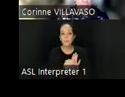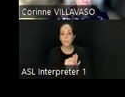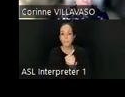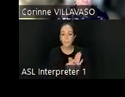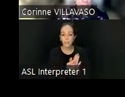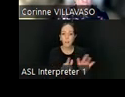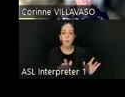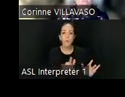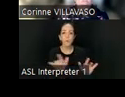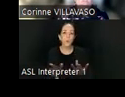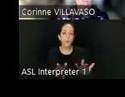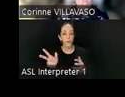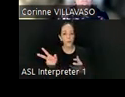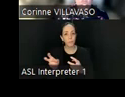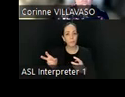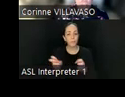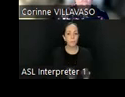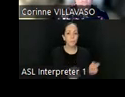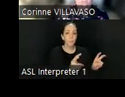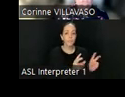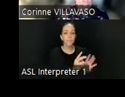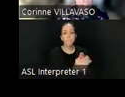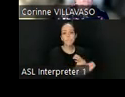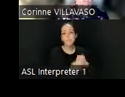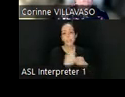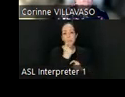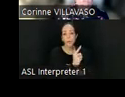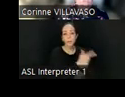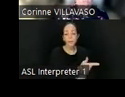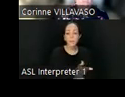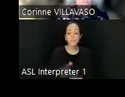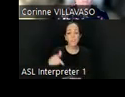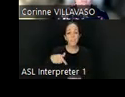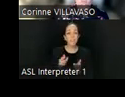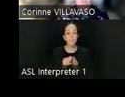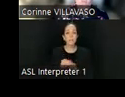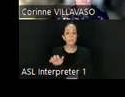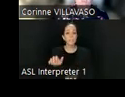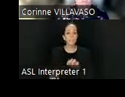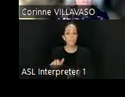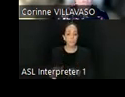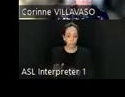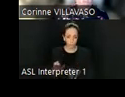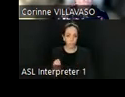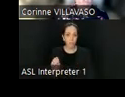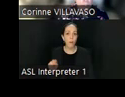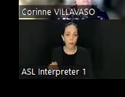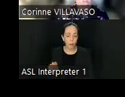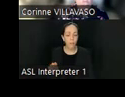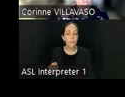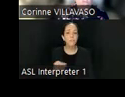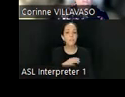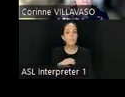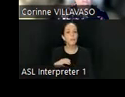recorded. For this meeting, the chat function is enabled for commission members to communicate with each other. Members